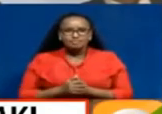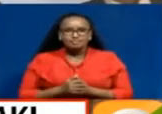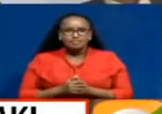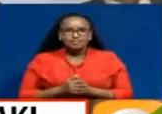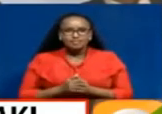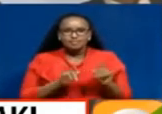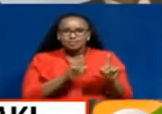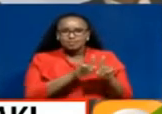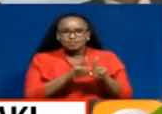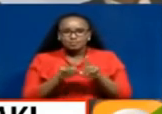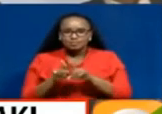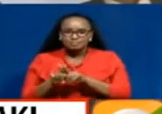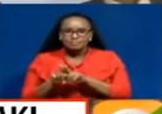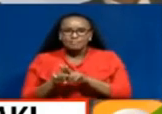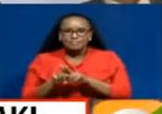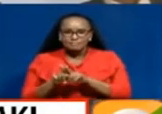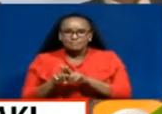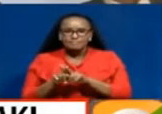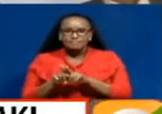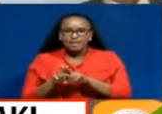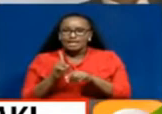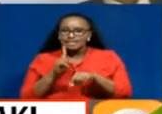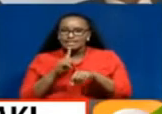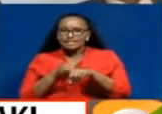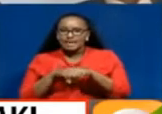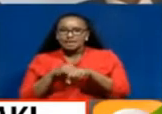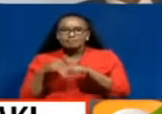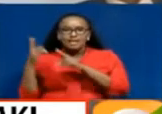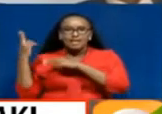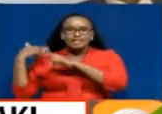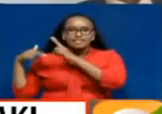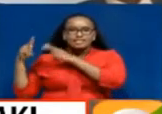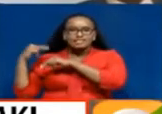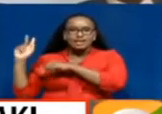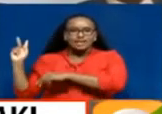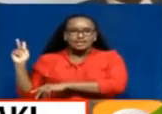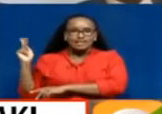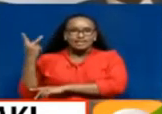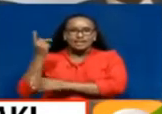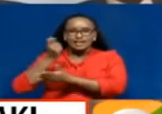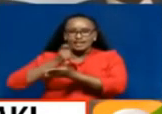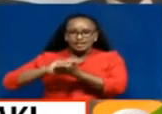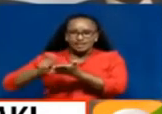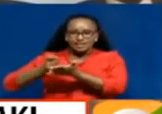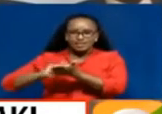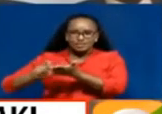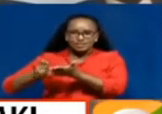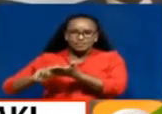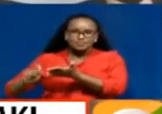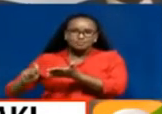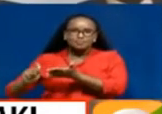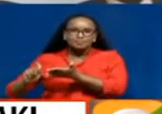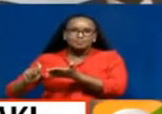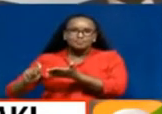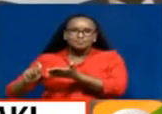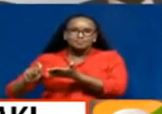And therefore, when the history of Kenya is written,